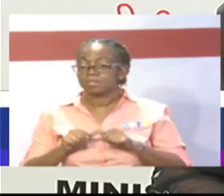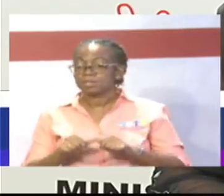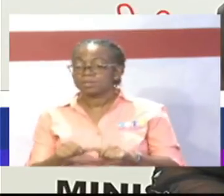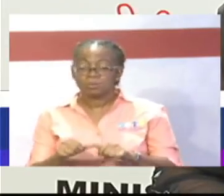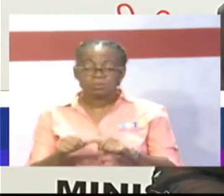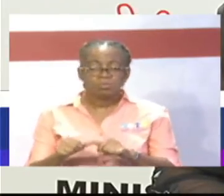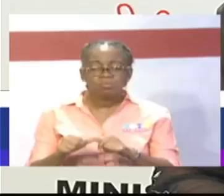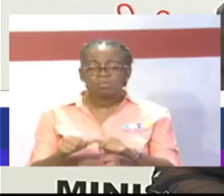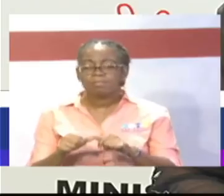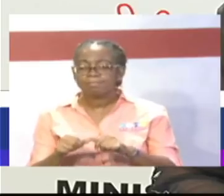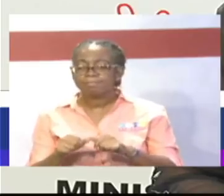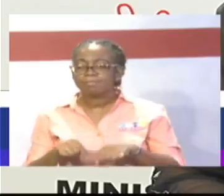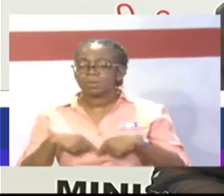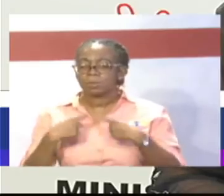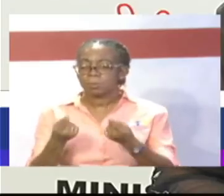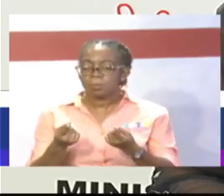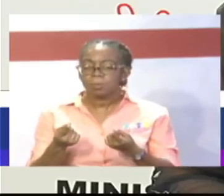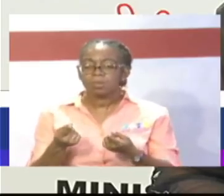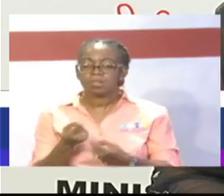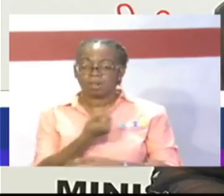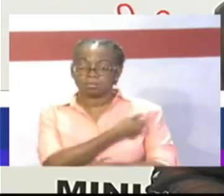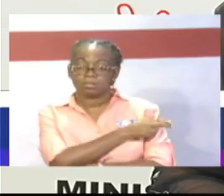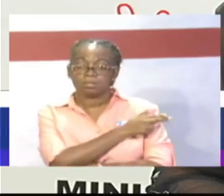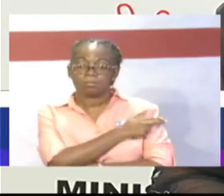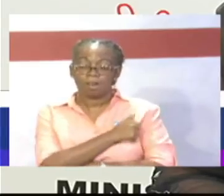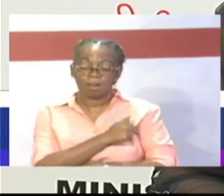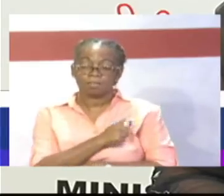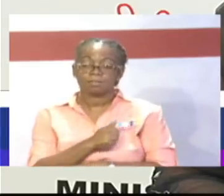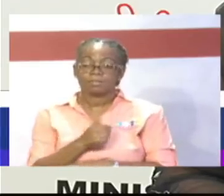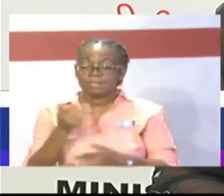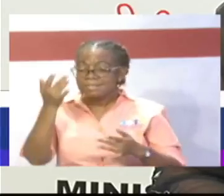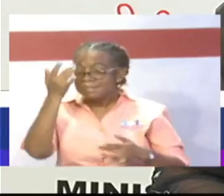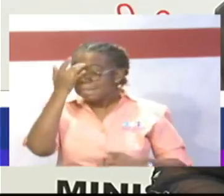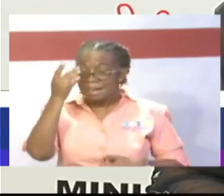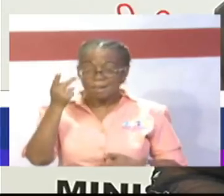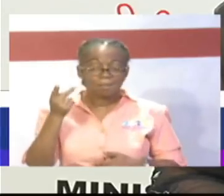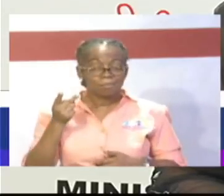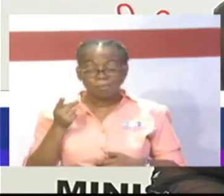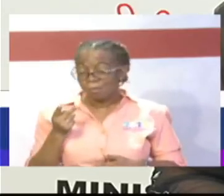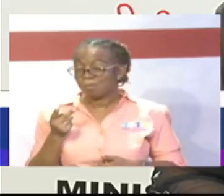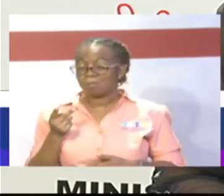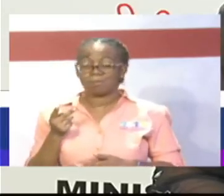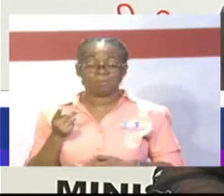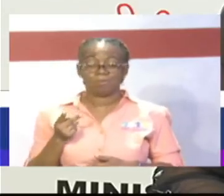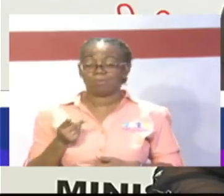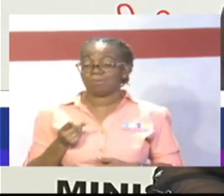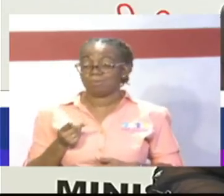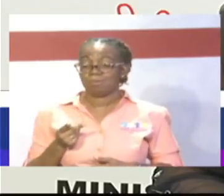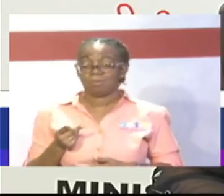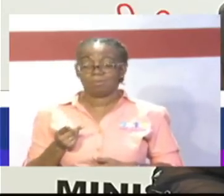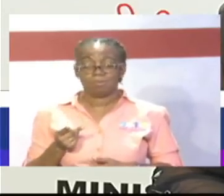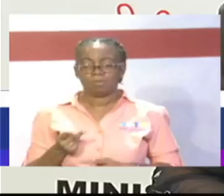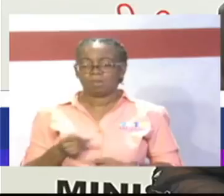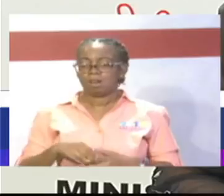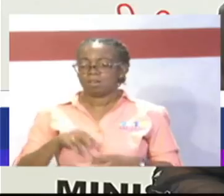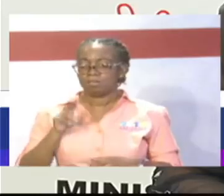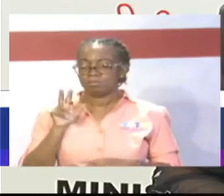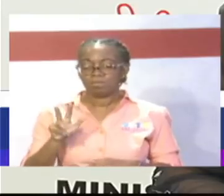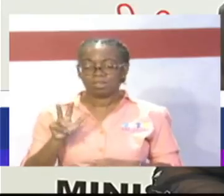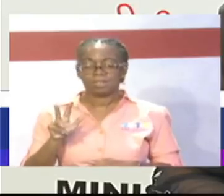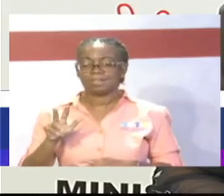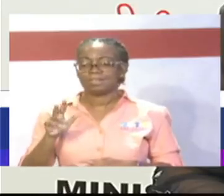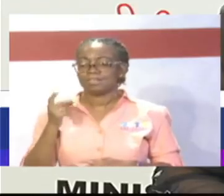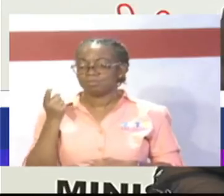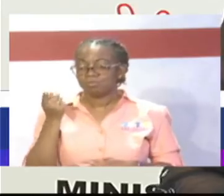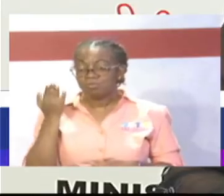to the accident and emergency department in a severe and critical state. 3 of the